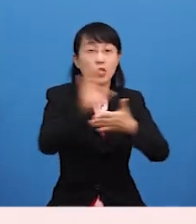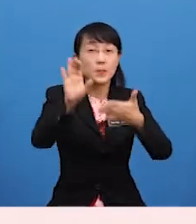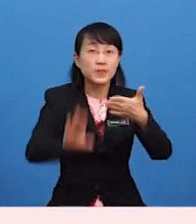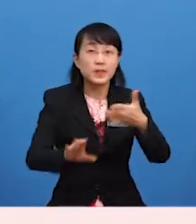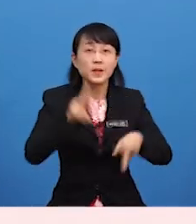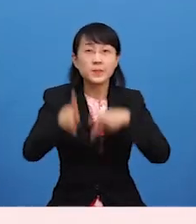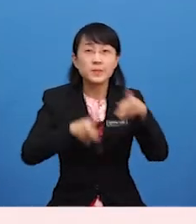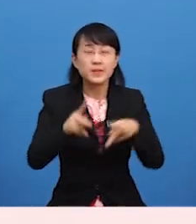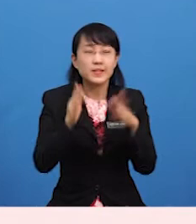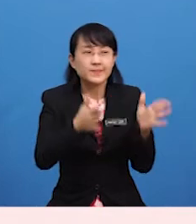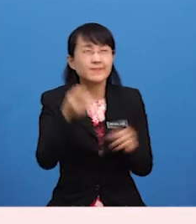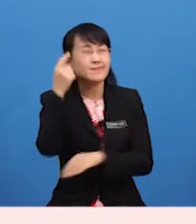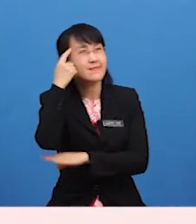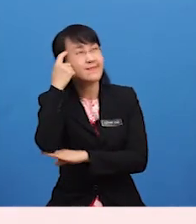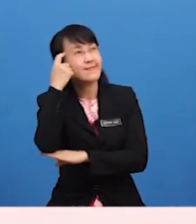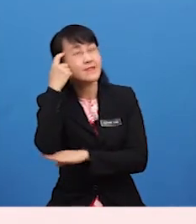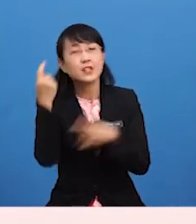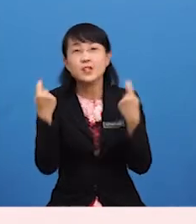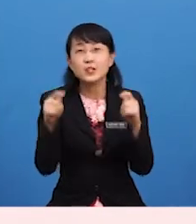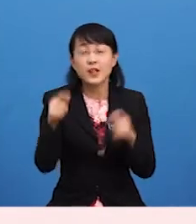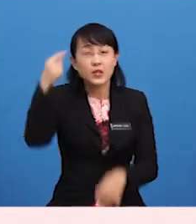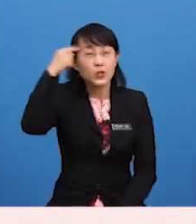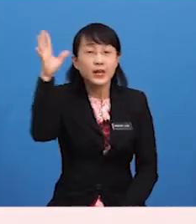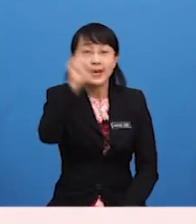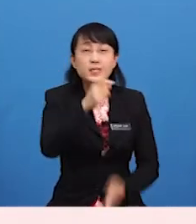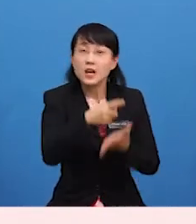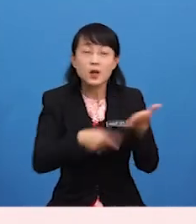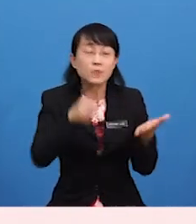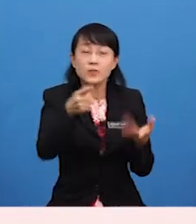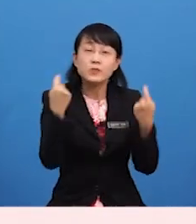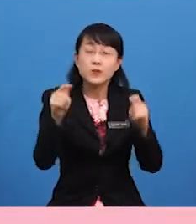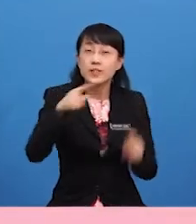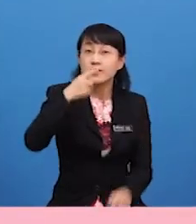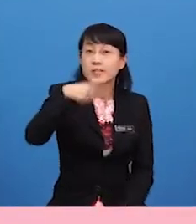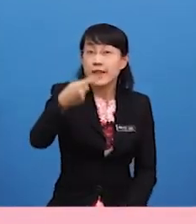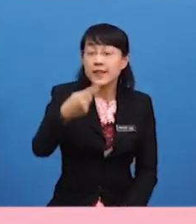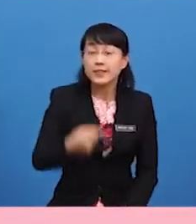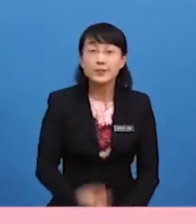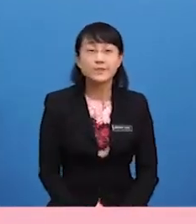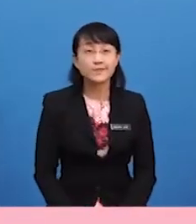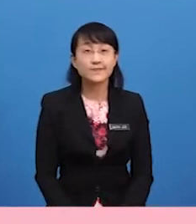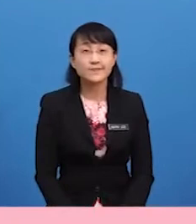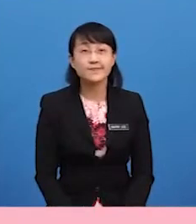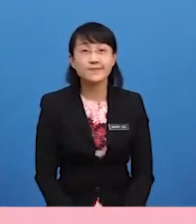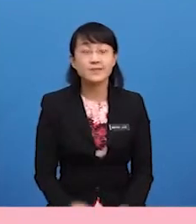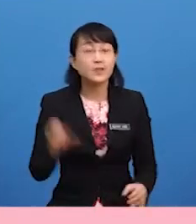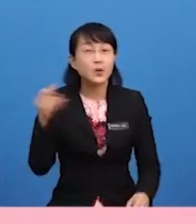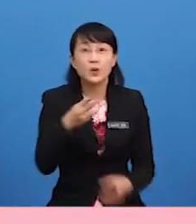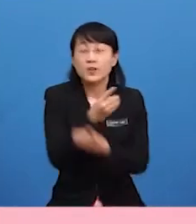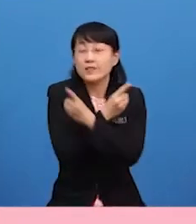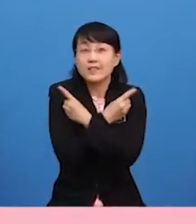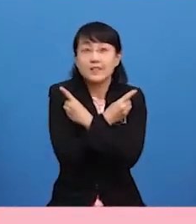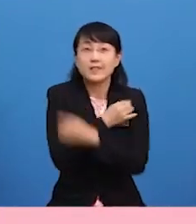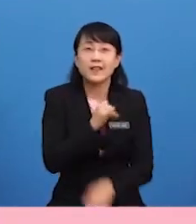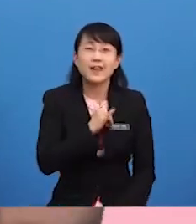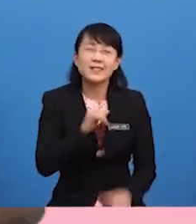people would be left hanging, trying to guess what you're trying to say. Oh dear, I think